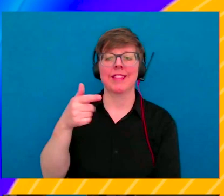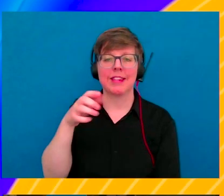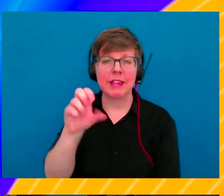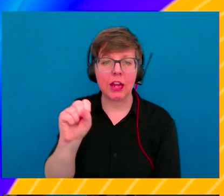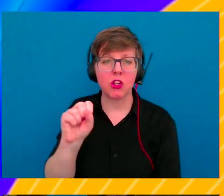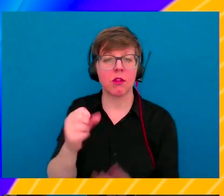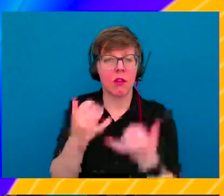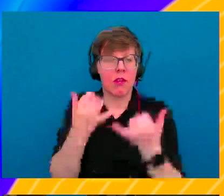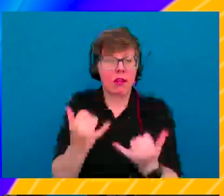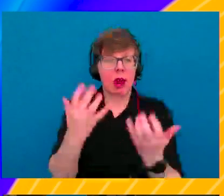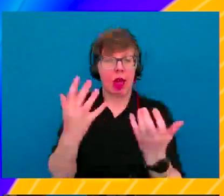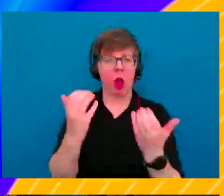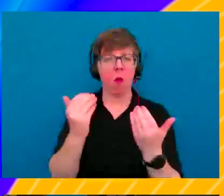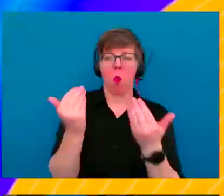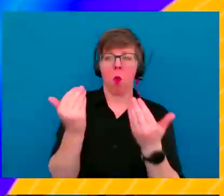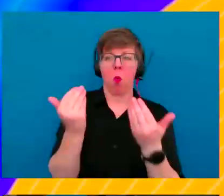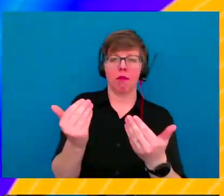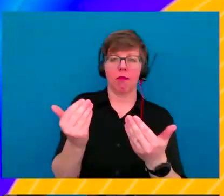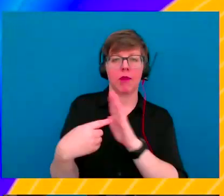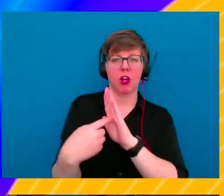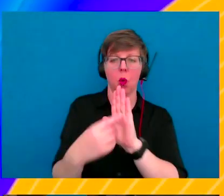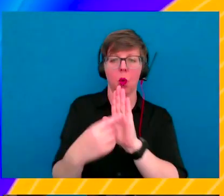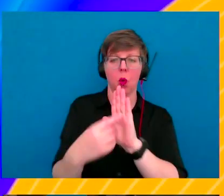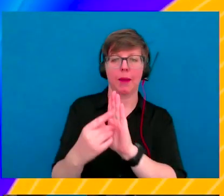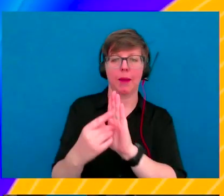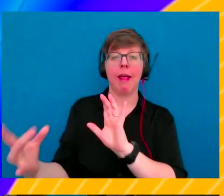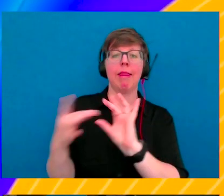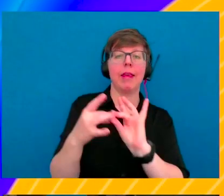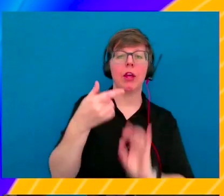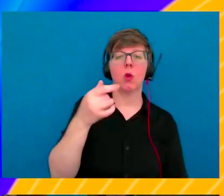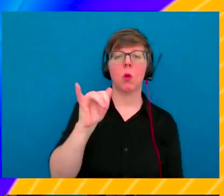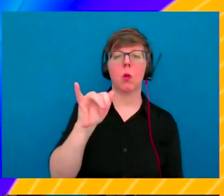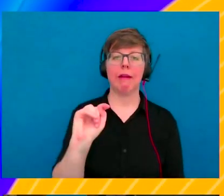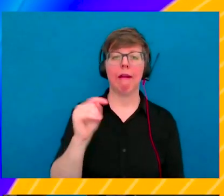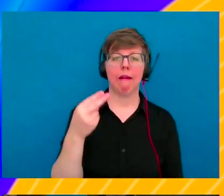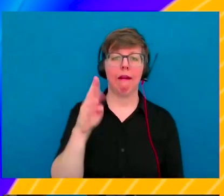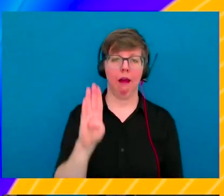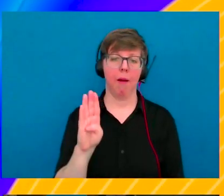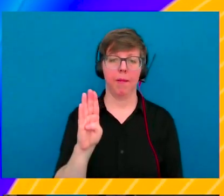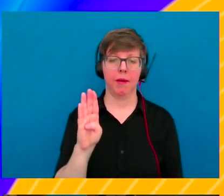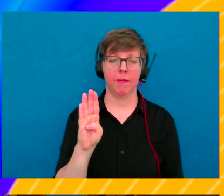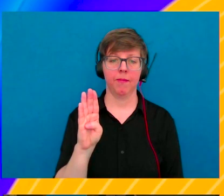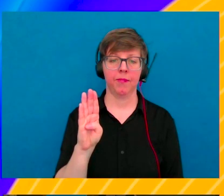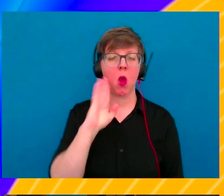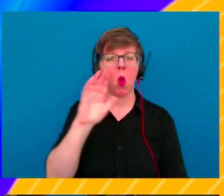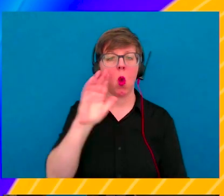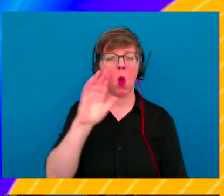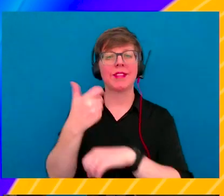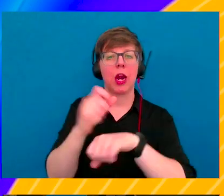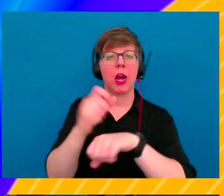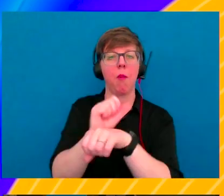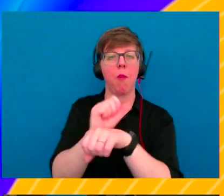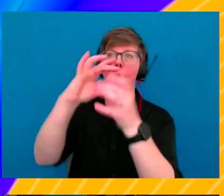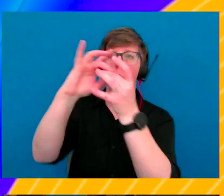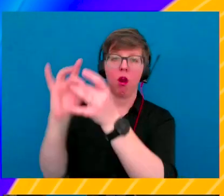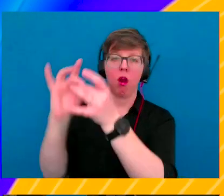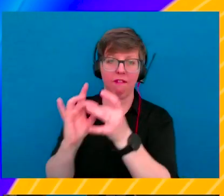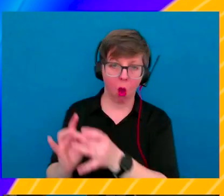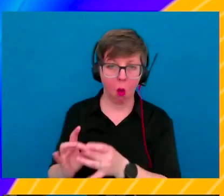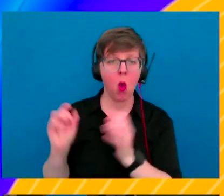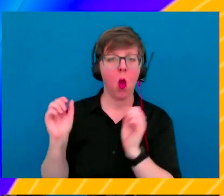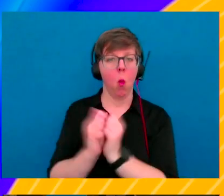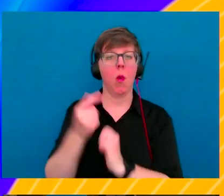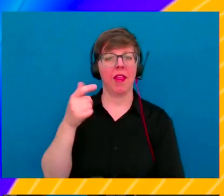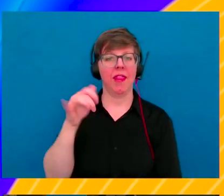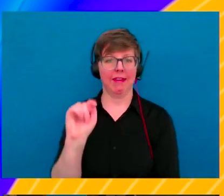go through linking to GitHub. Let's take a GitHub repo into here. We're going to set up a workflow on that GitHub repo, so it'll run inside of